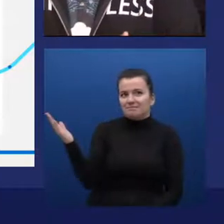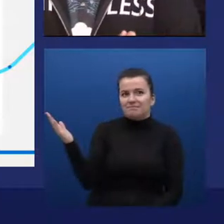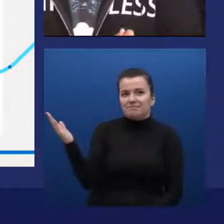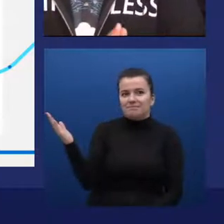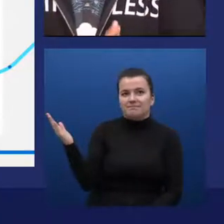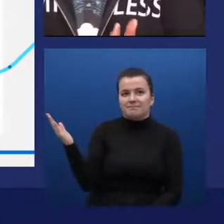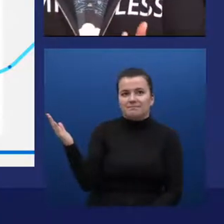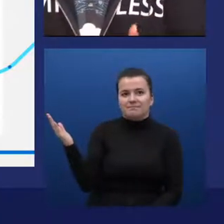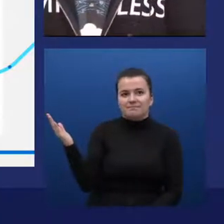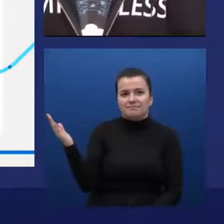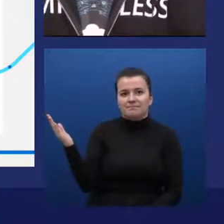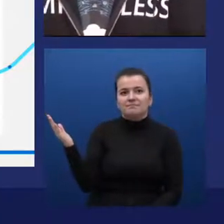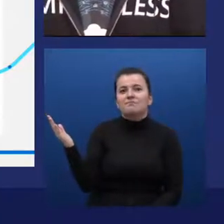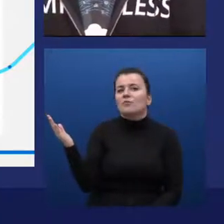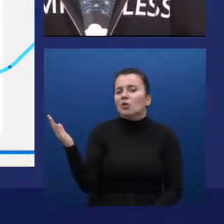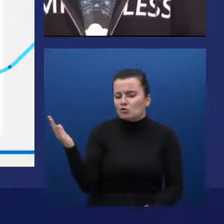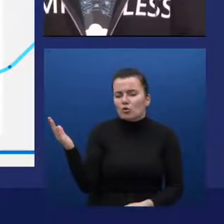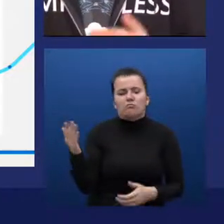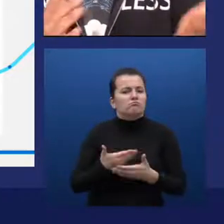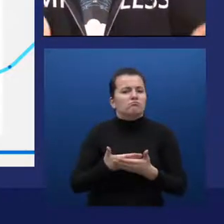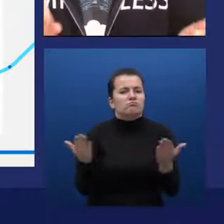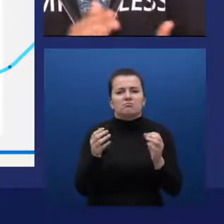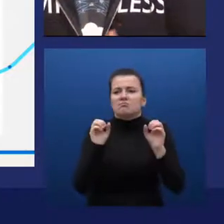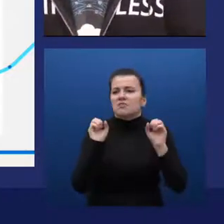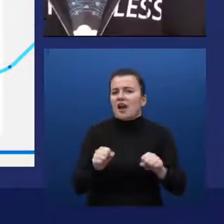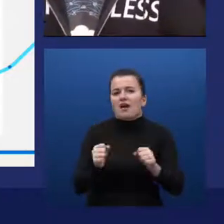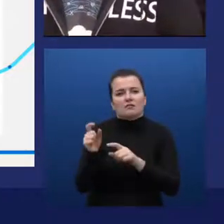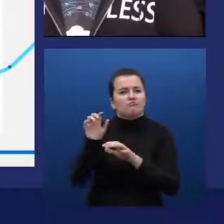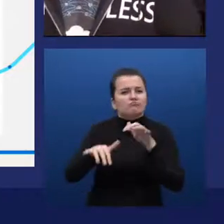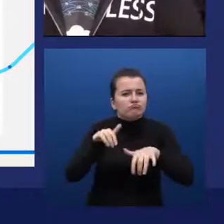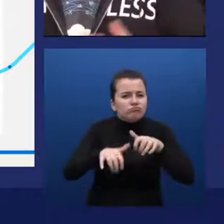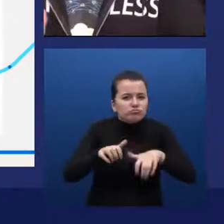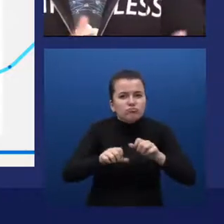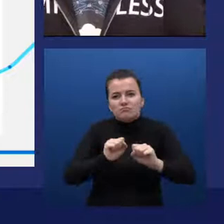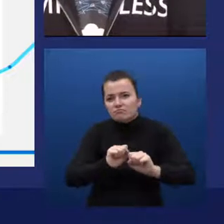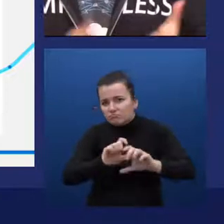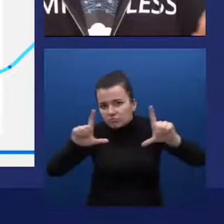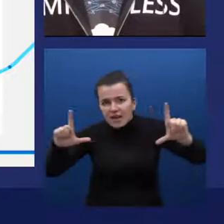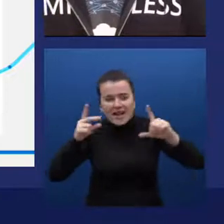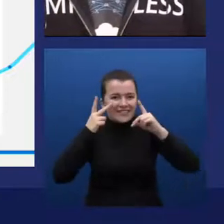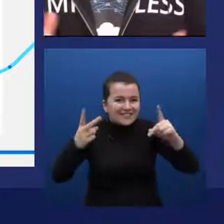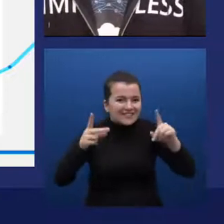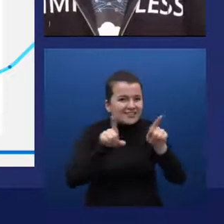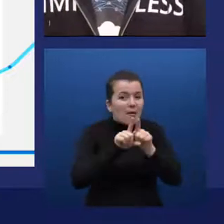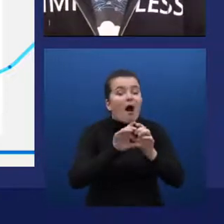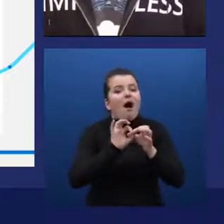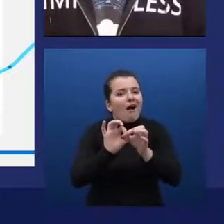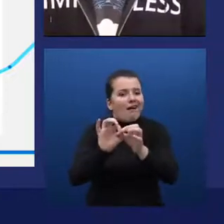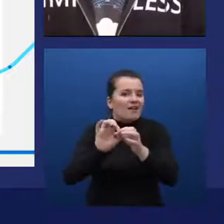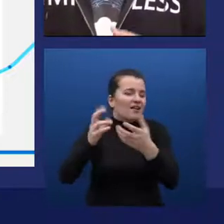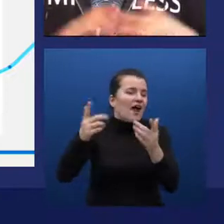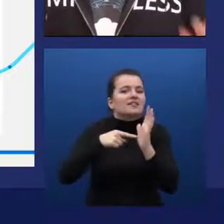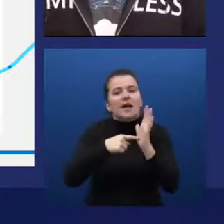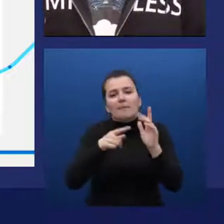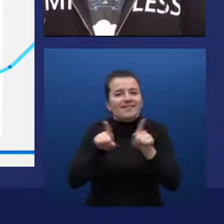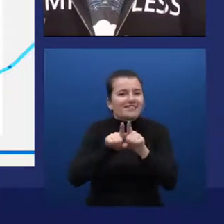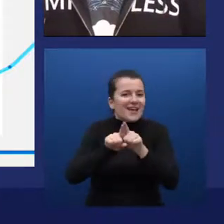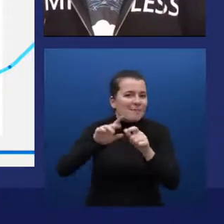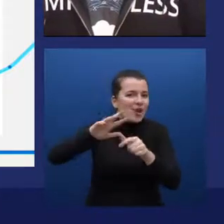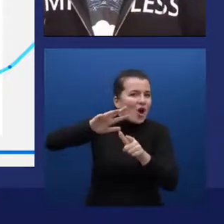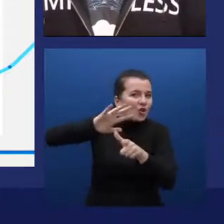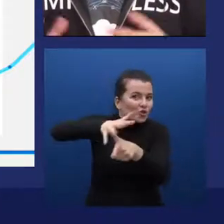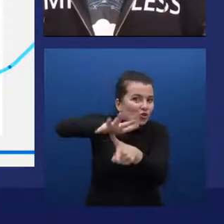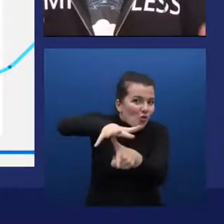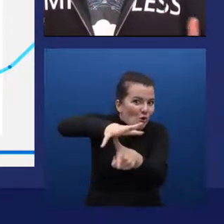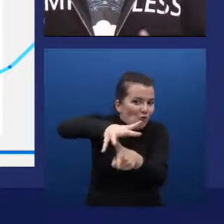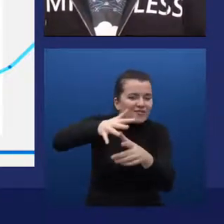know, capture that GitHub repo link that I provided and the drone link I provided that tells a story and showcases the architecture of how the solution